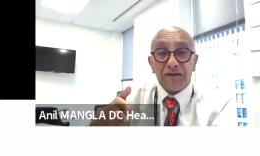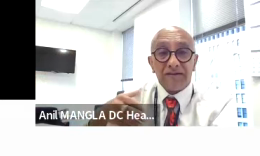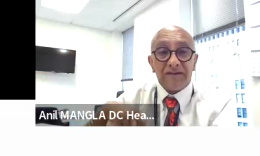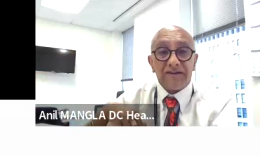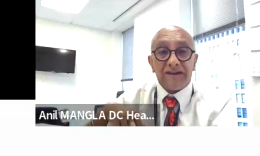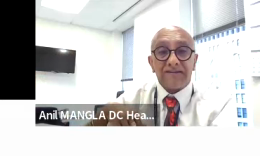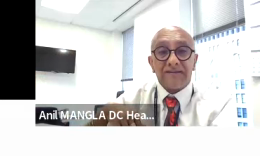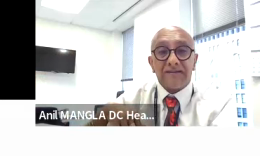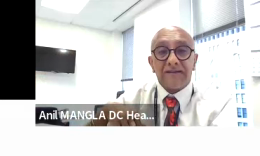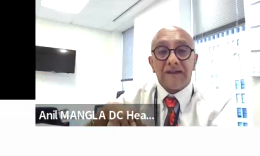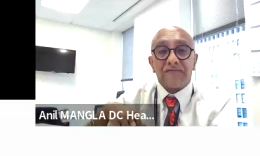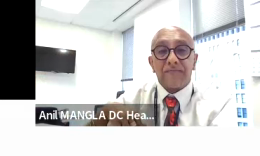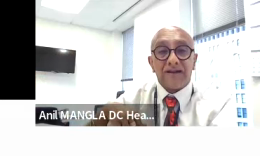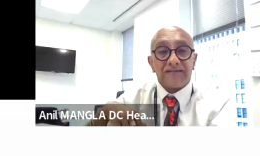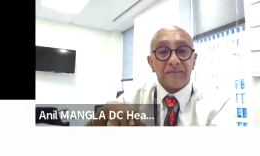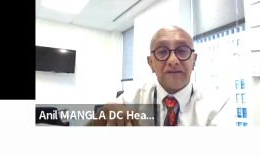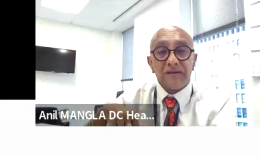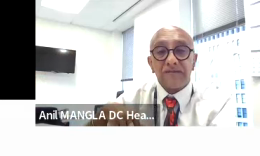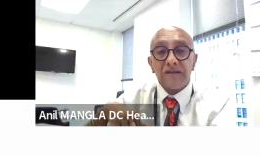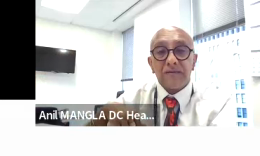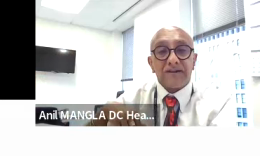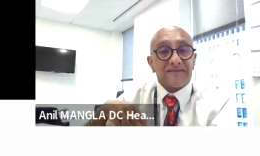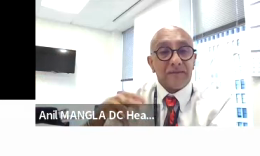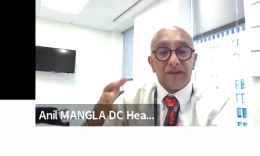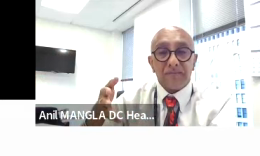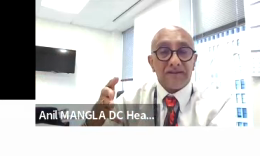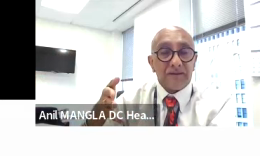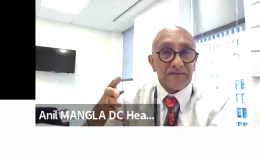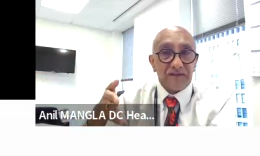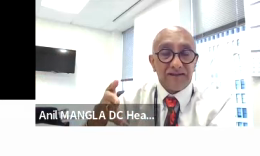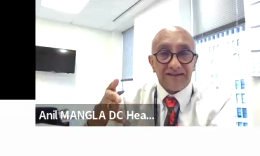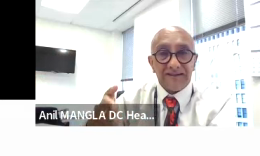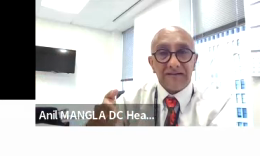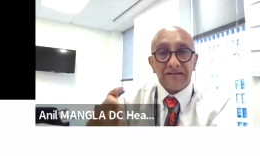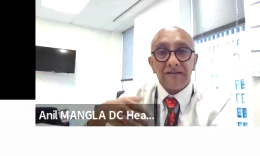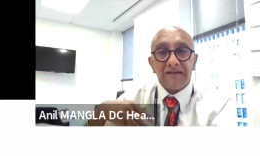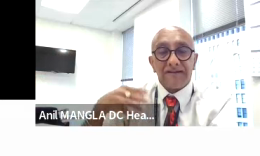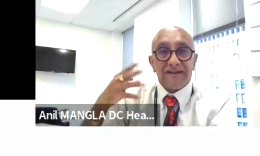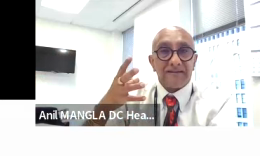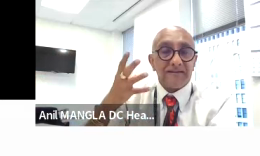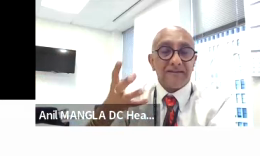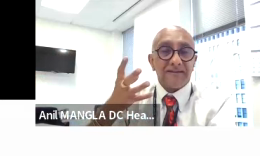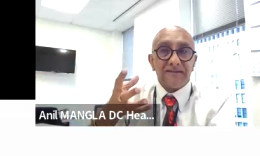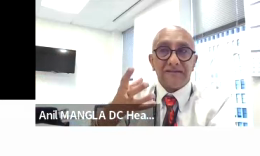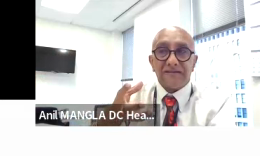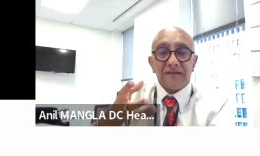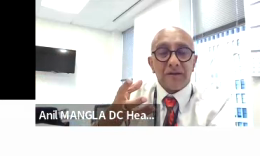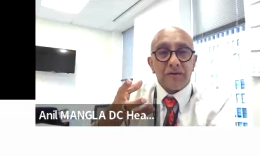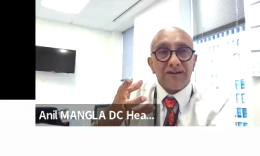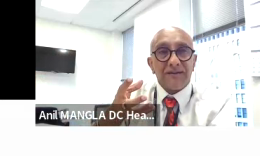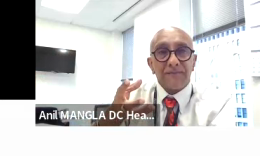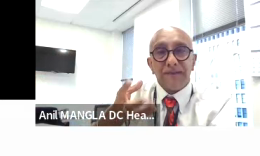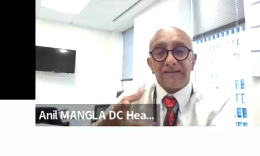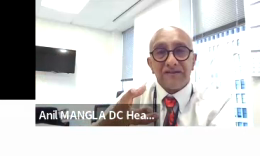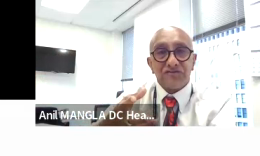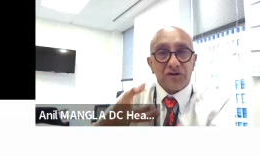with COVID-19 have mild symptoms, but some may become severely ill. Again,